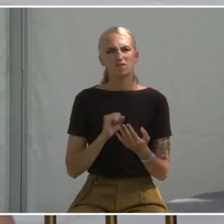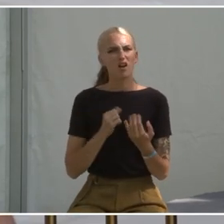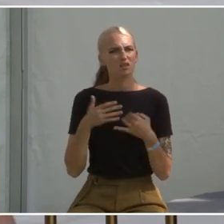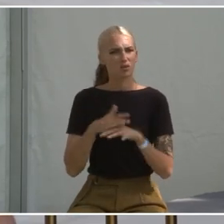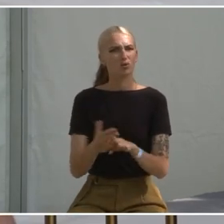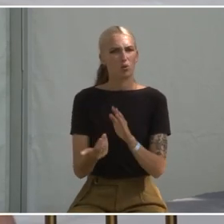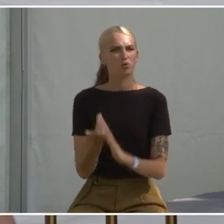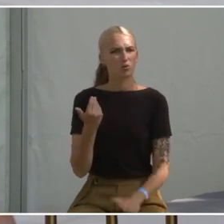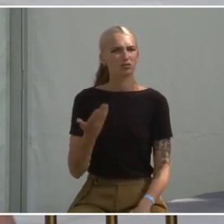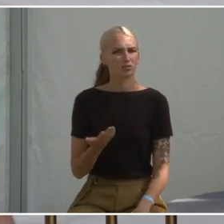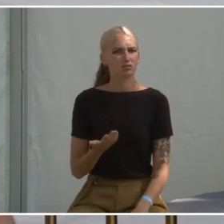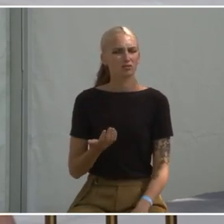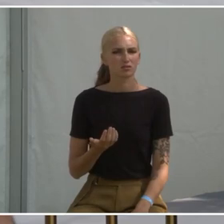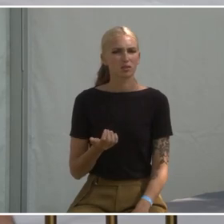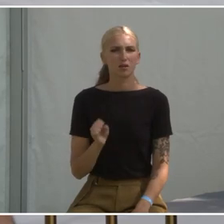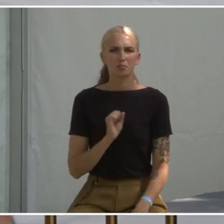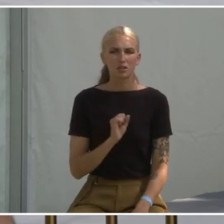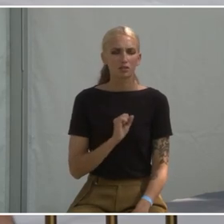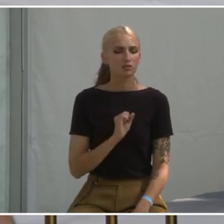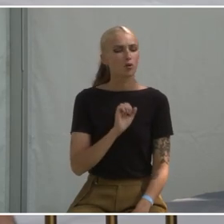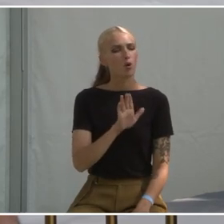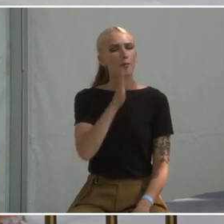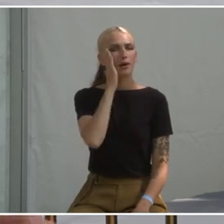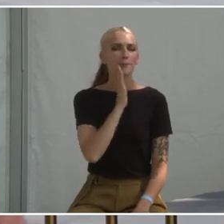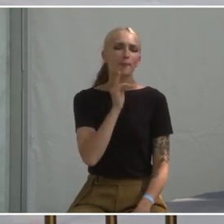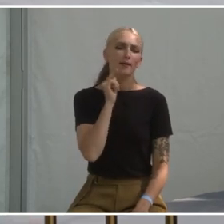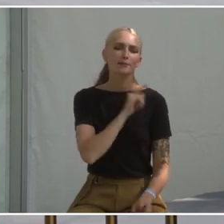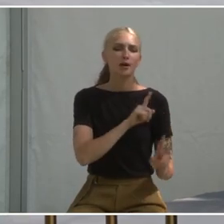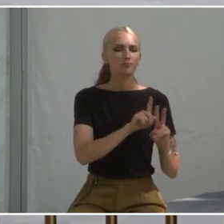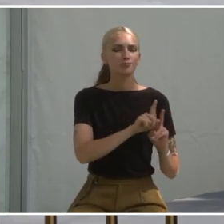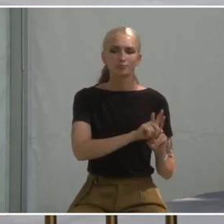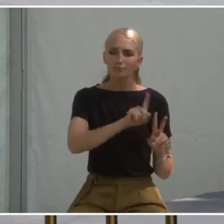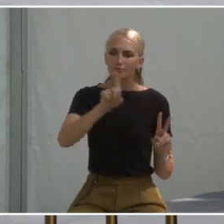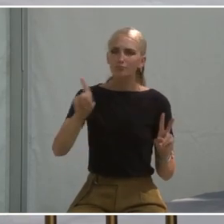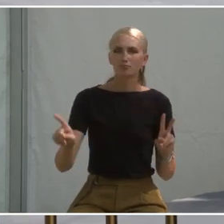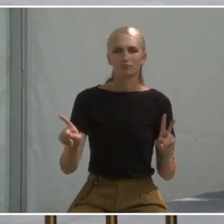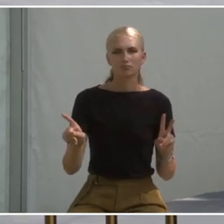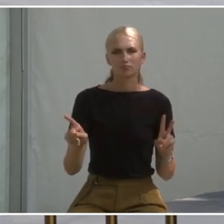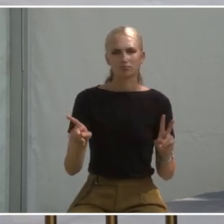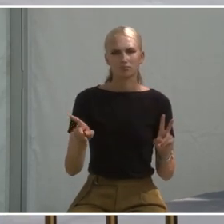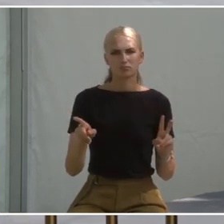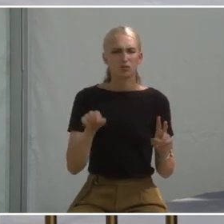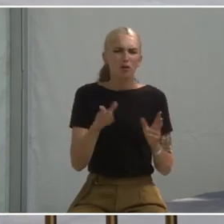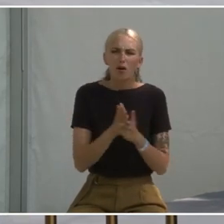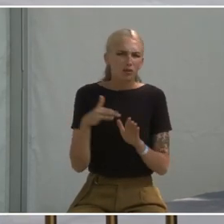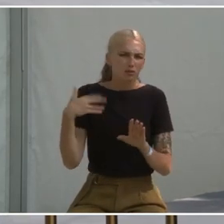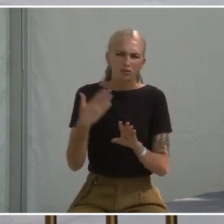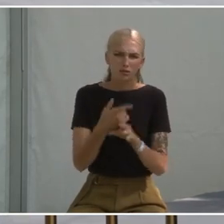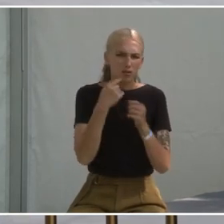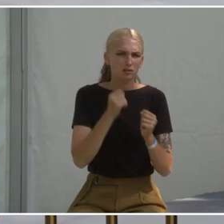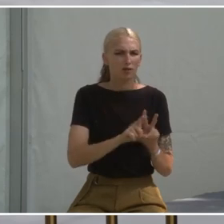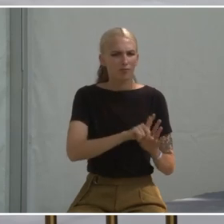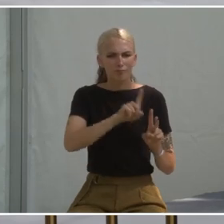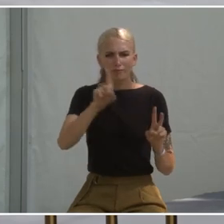it's really, really hard to go from your parents, and it always has been, to go for your parents and to be a